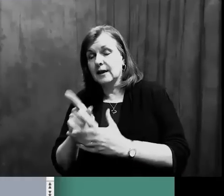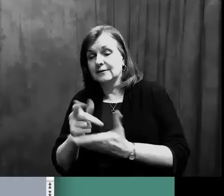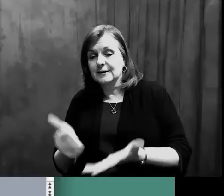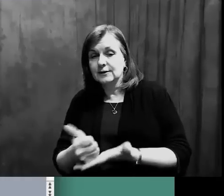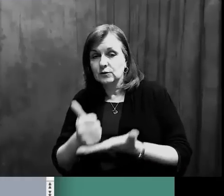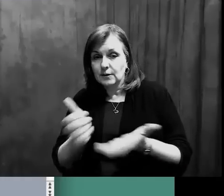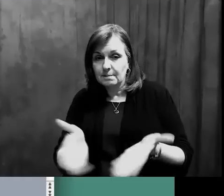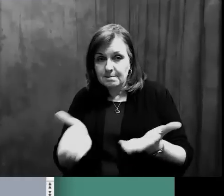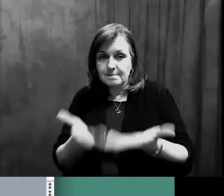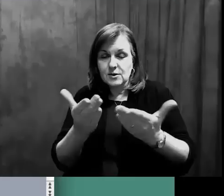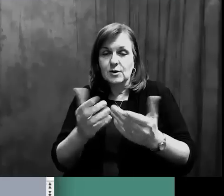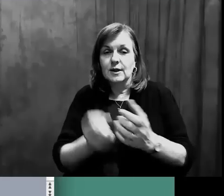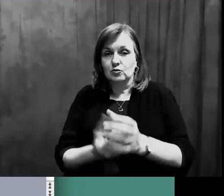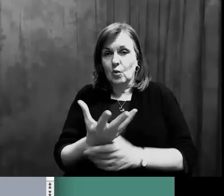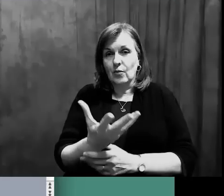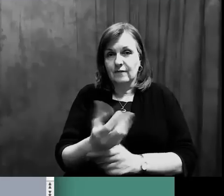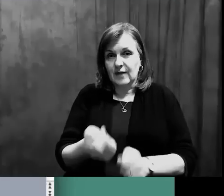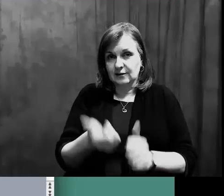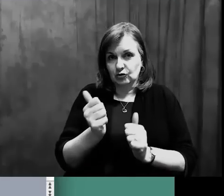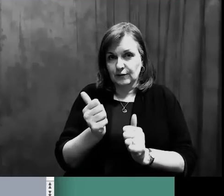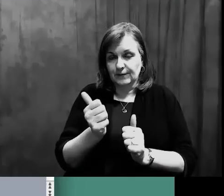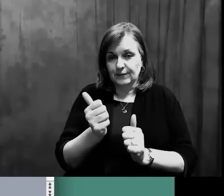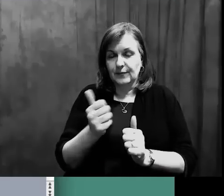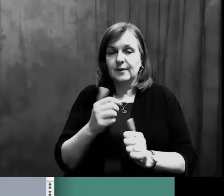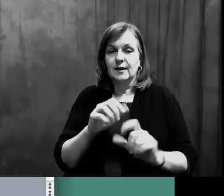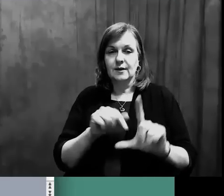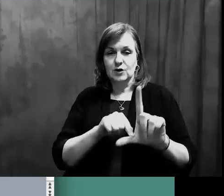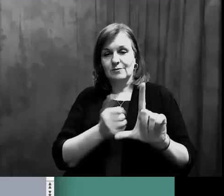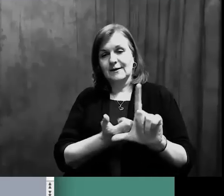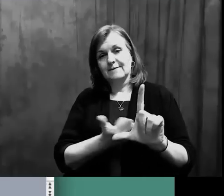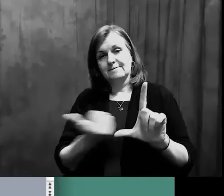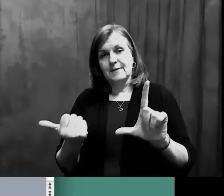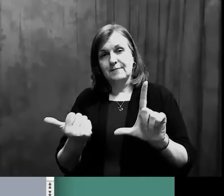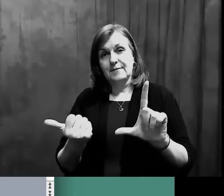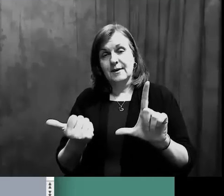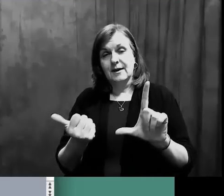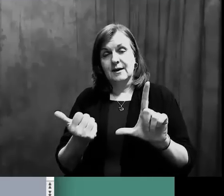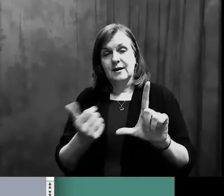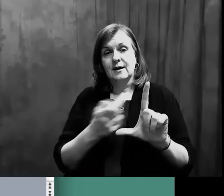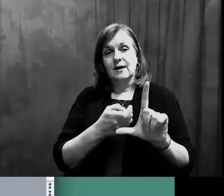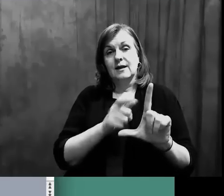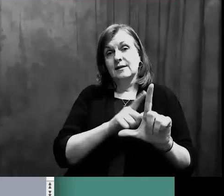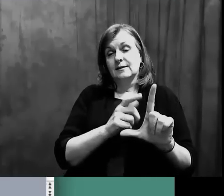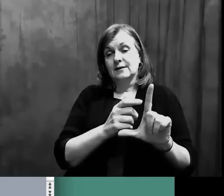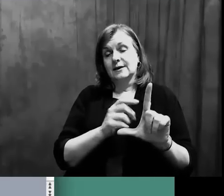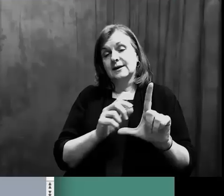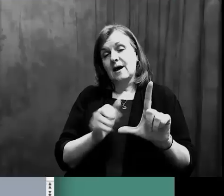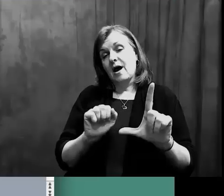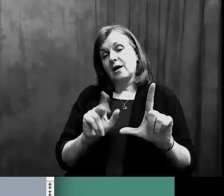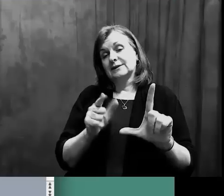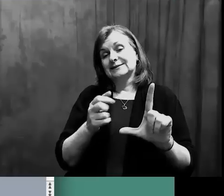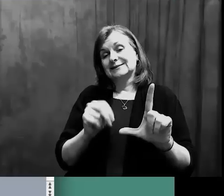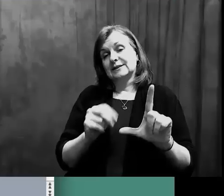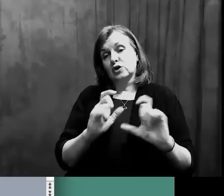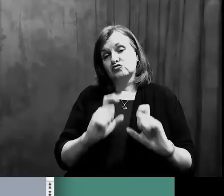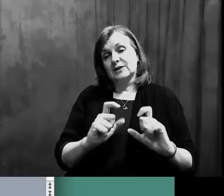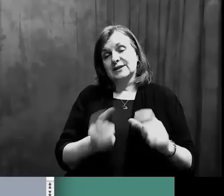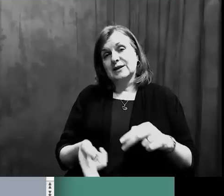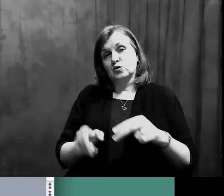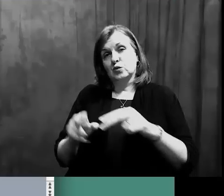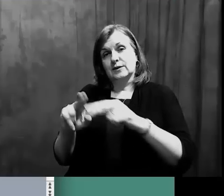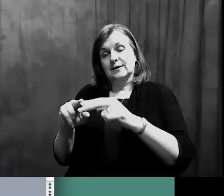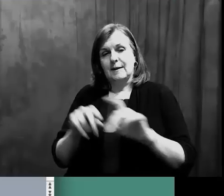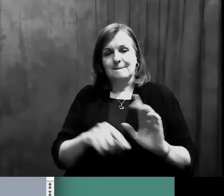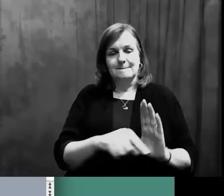help increase and speed growth. So we have an increasing auxin concentration from left to